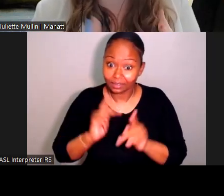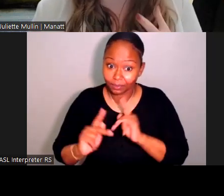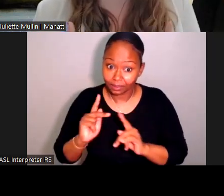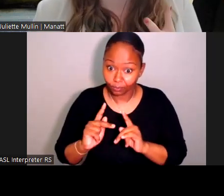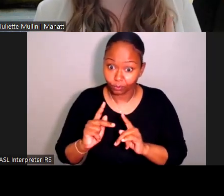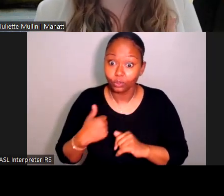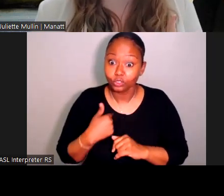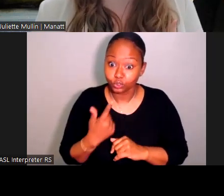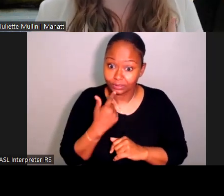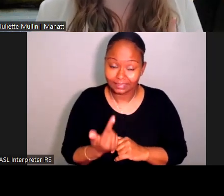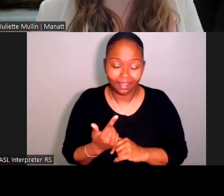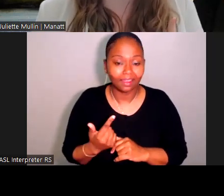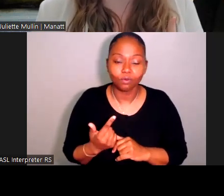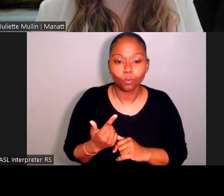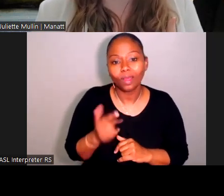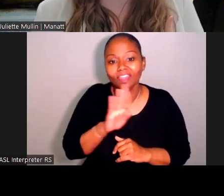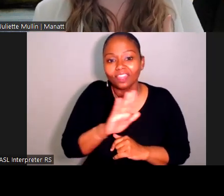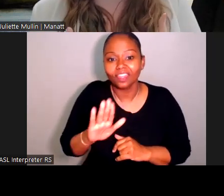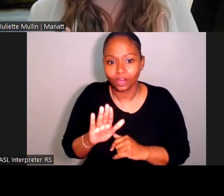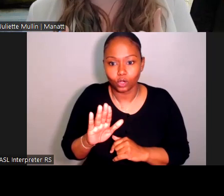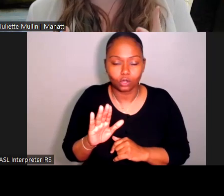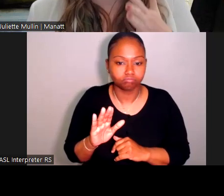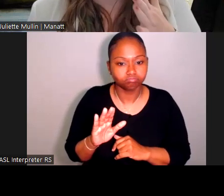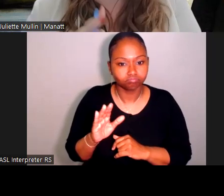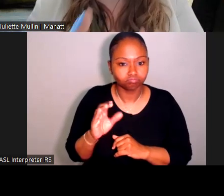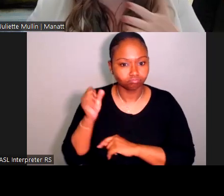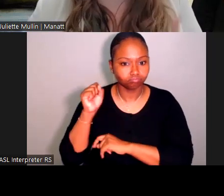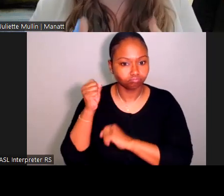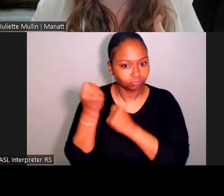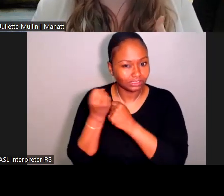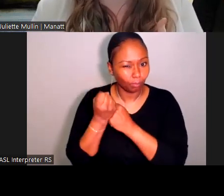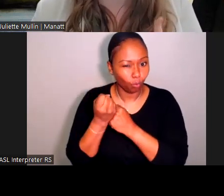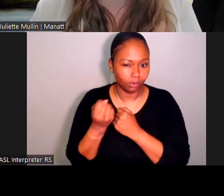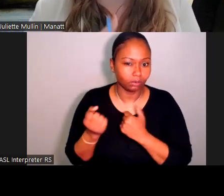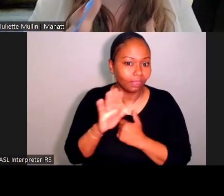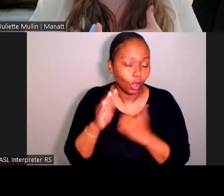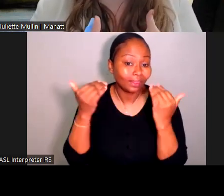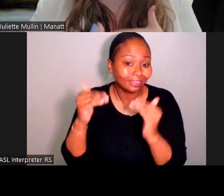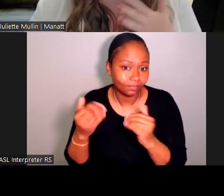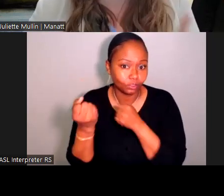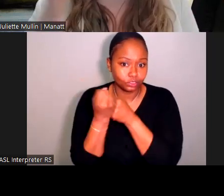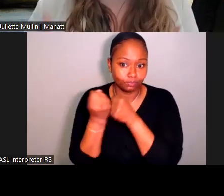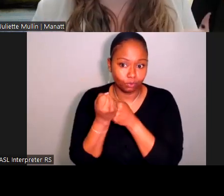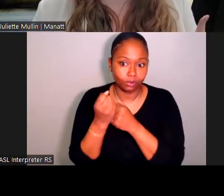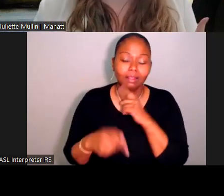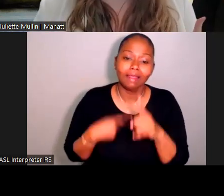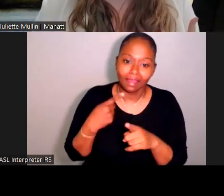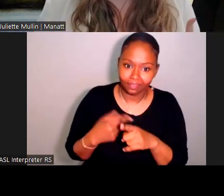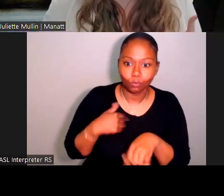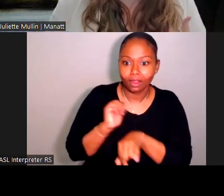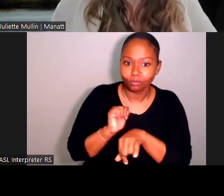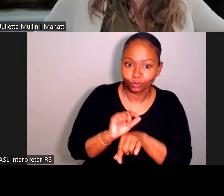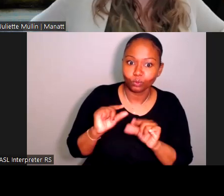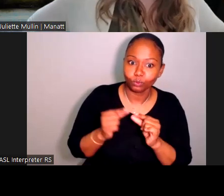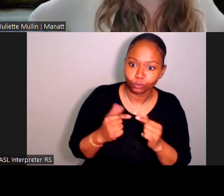indication of their level of support for this recommendation. And then we'll continue some conversation if the work group feels like there needs to be a lot